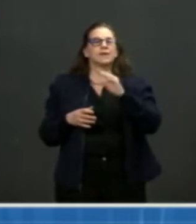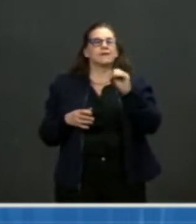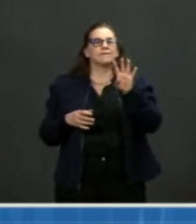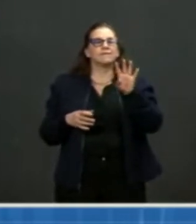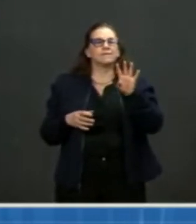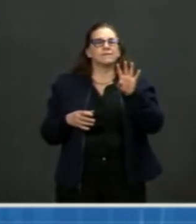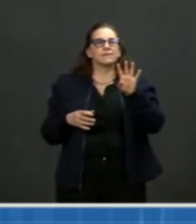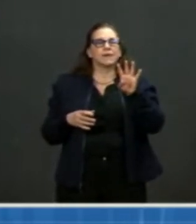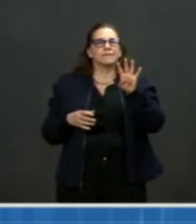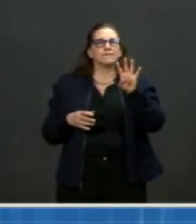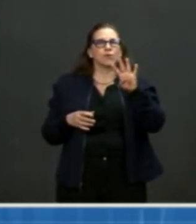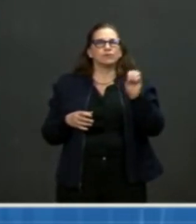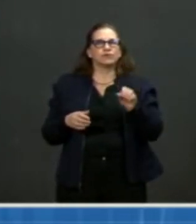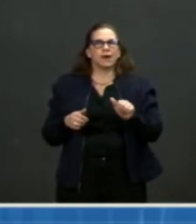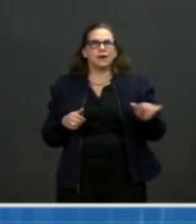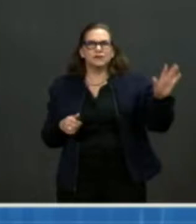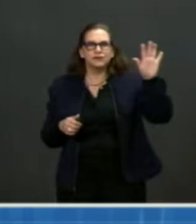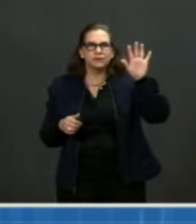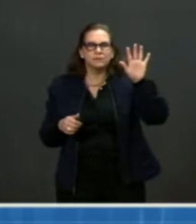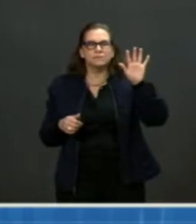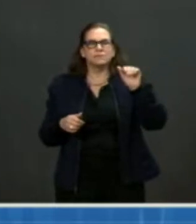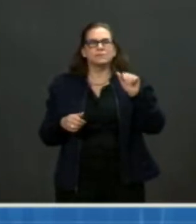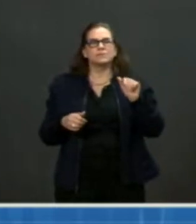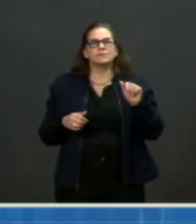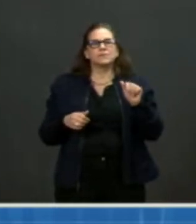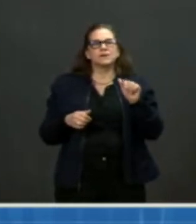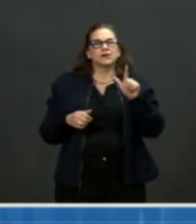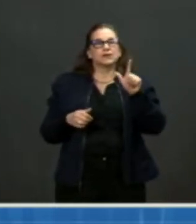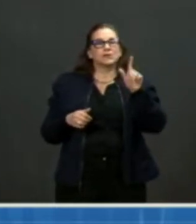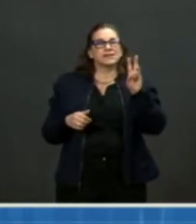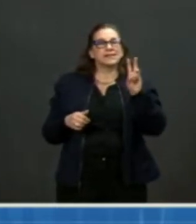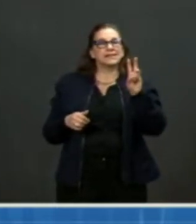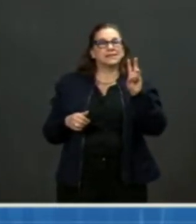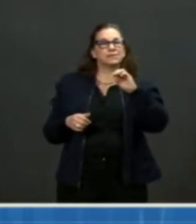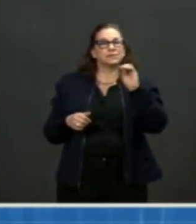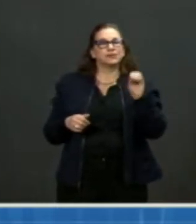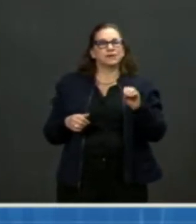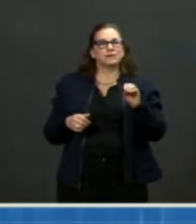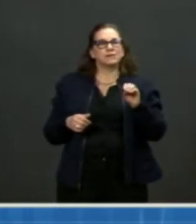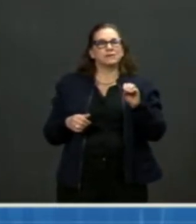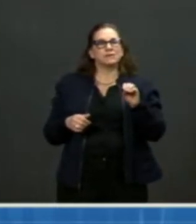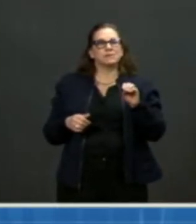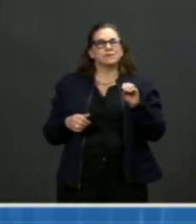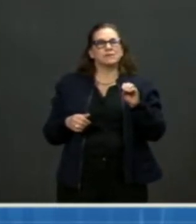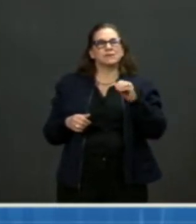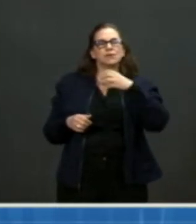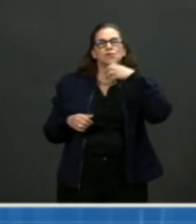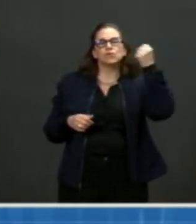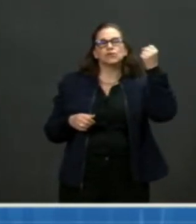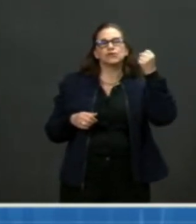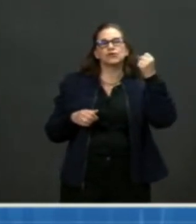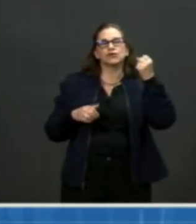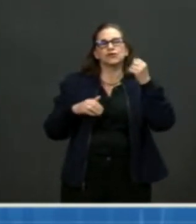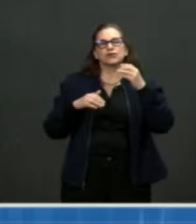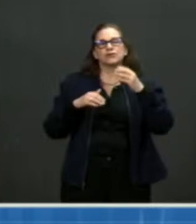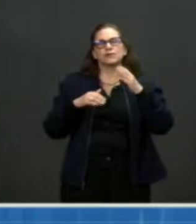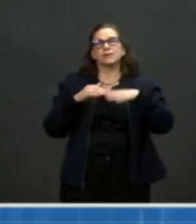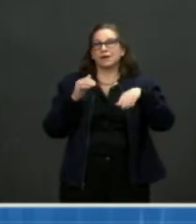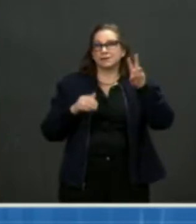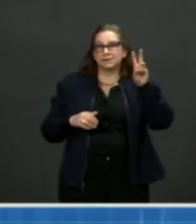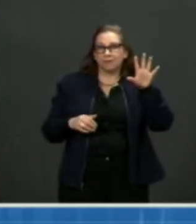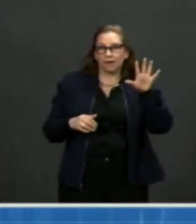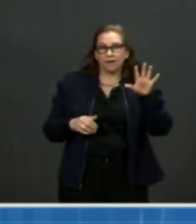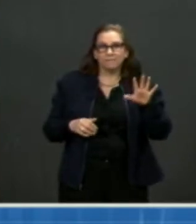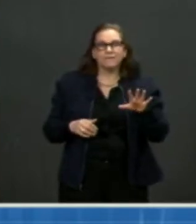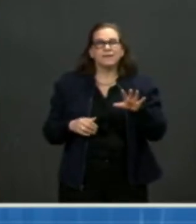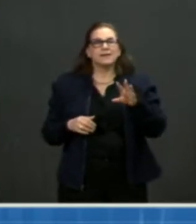20% were 65 years of age or older, and 60% had comorbidities associated with an increased risk